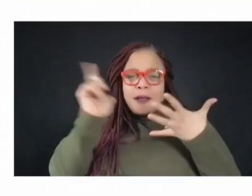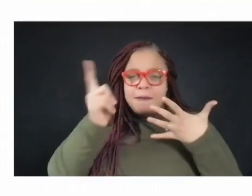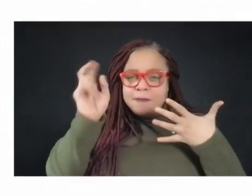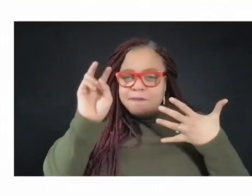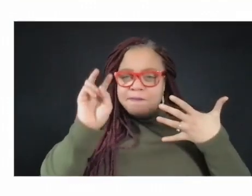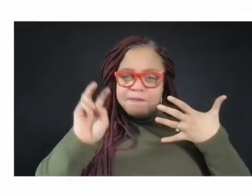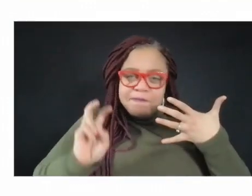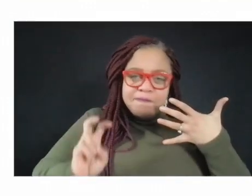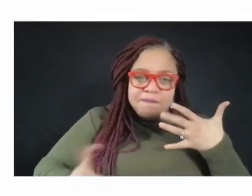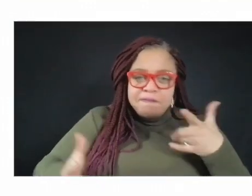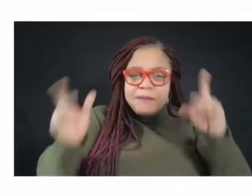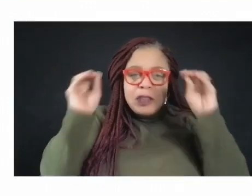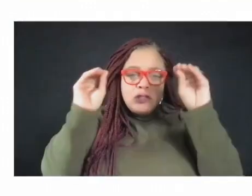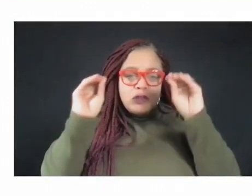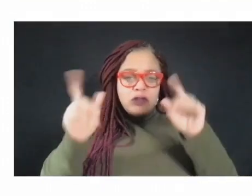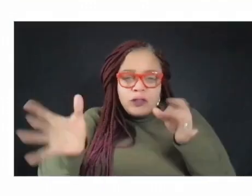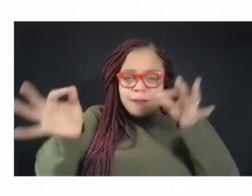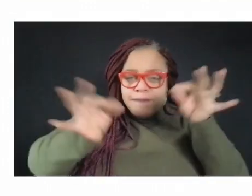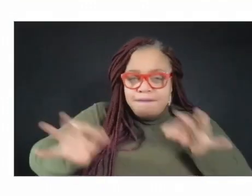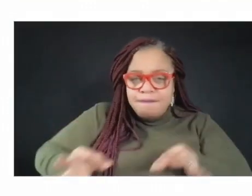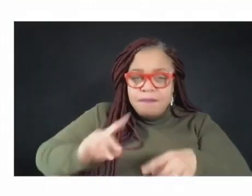board.